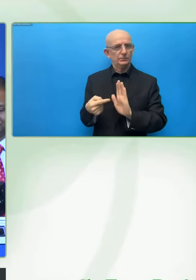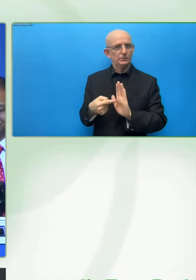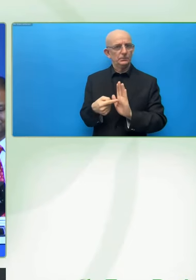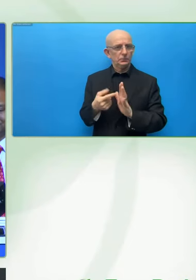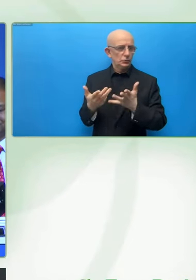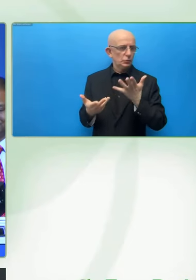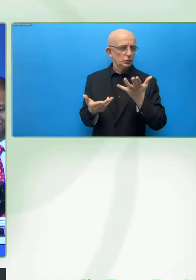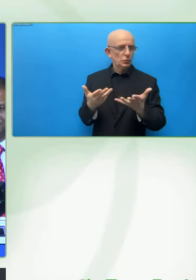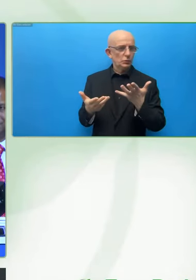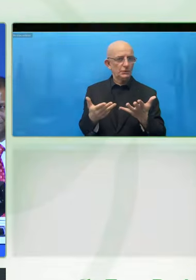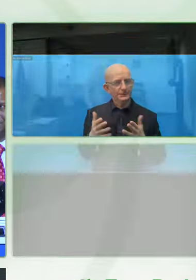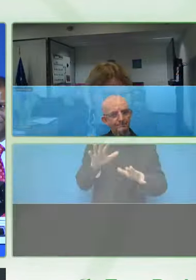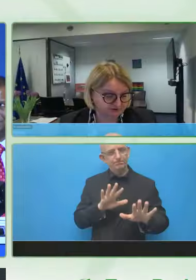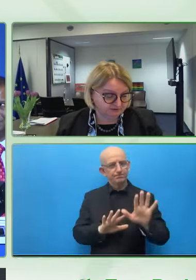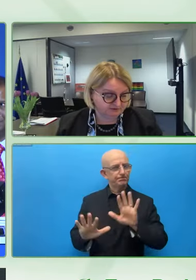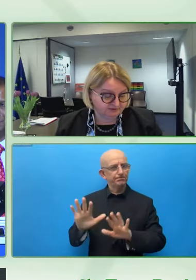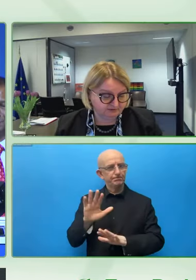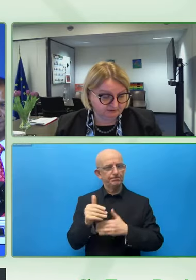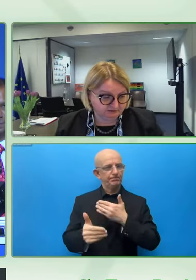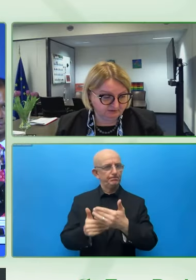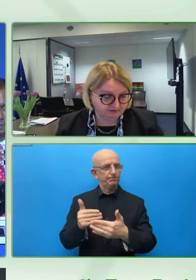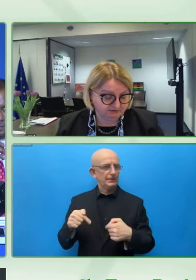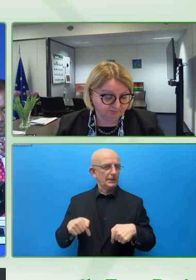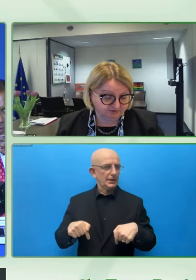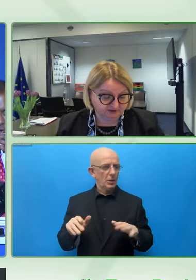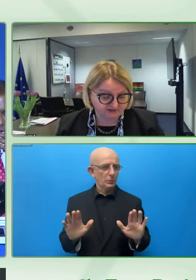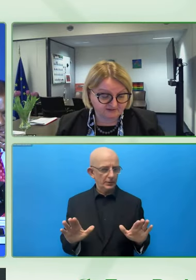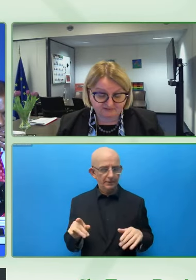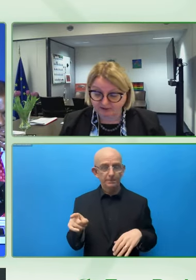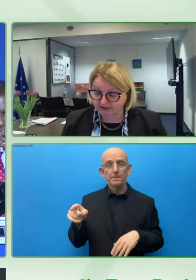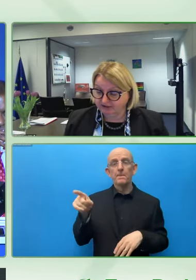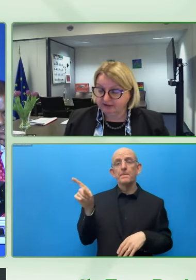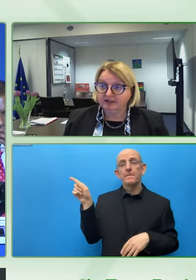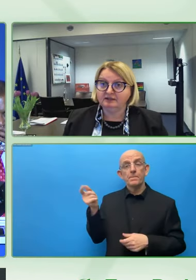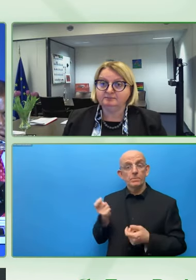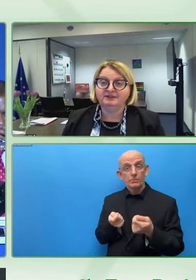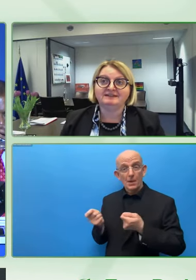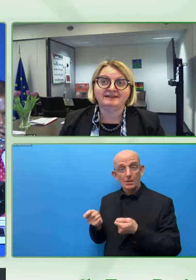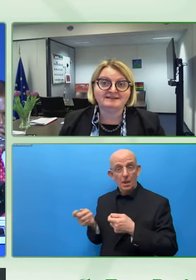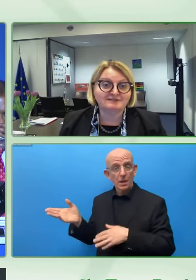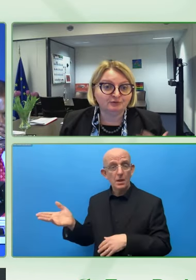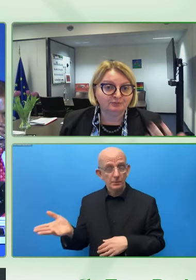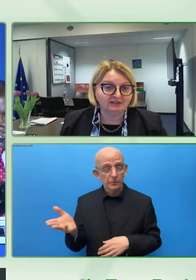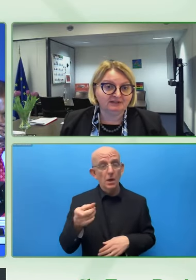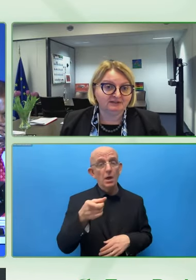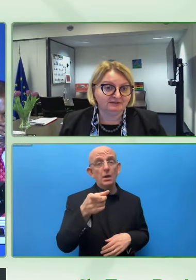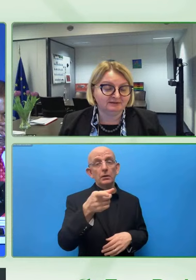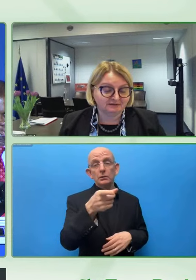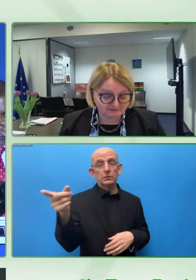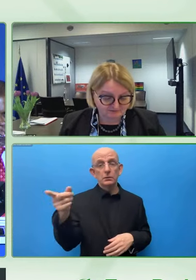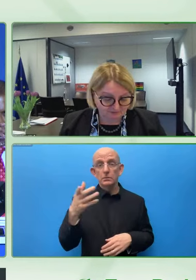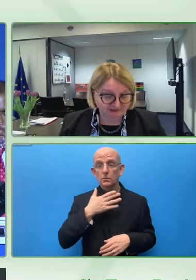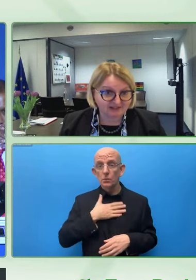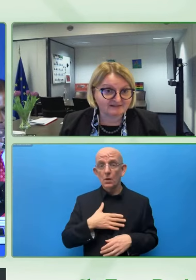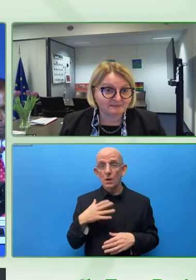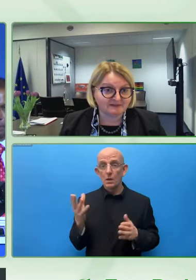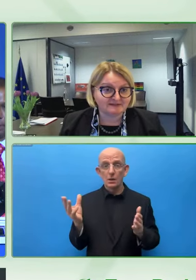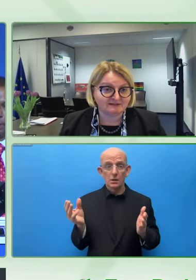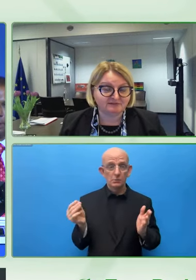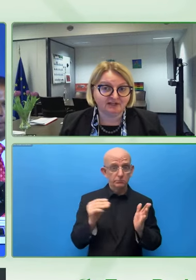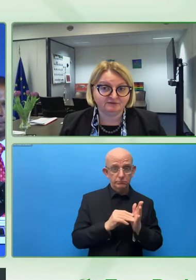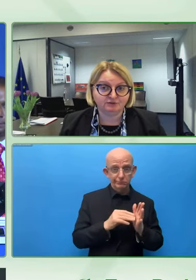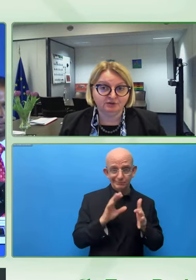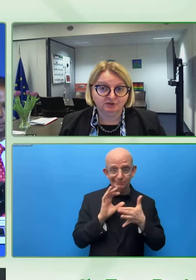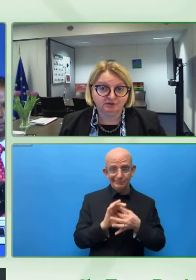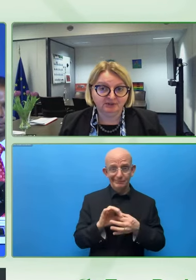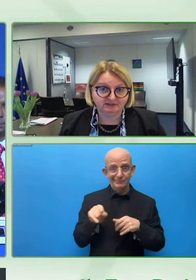Well, it's quite important topic for us as well, but it has so many aspects